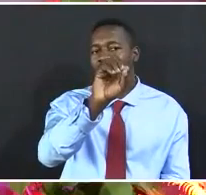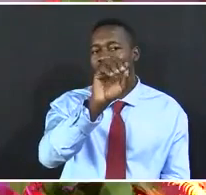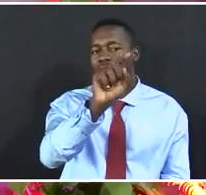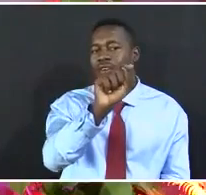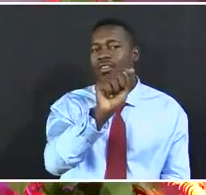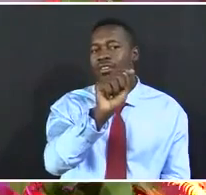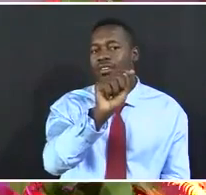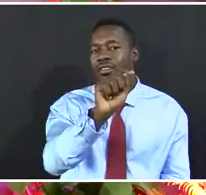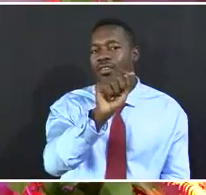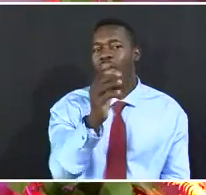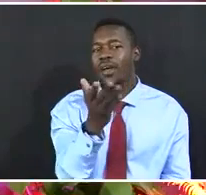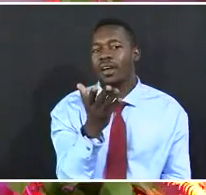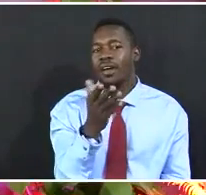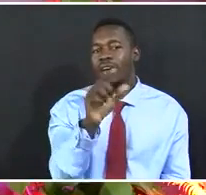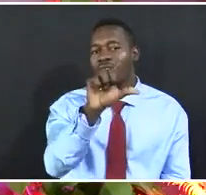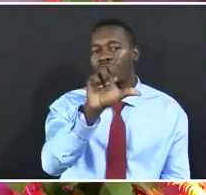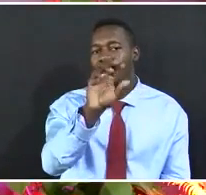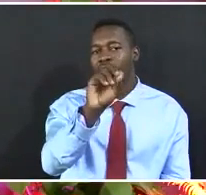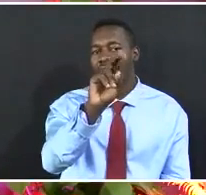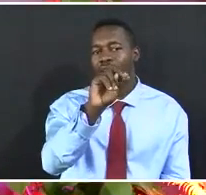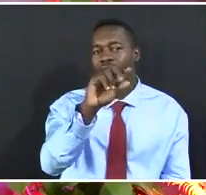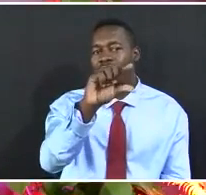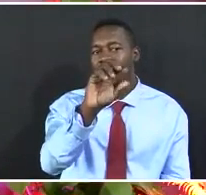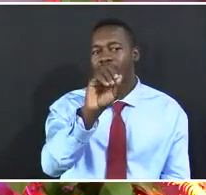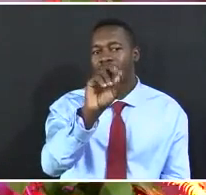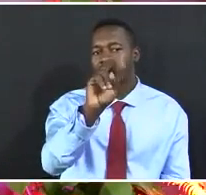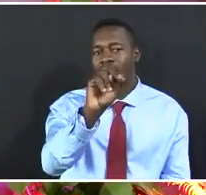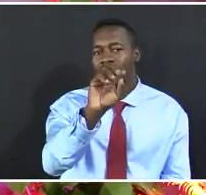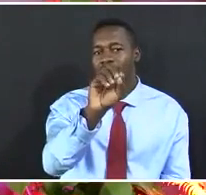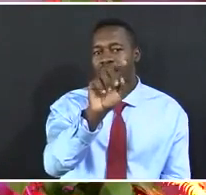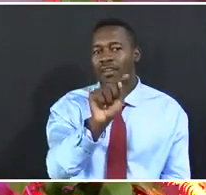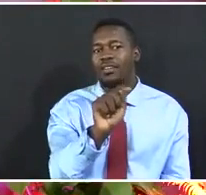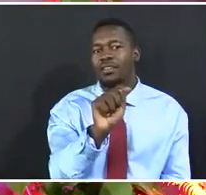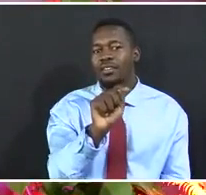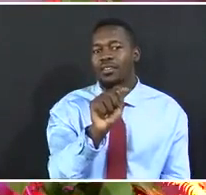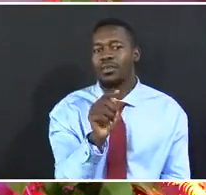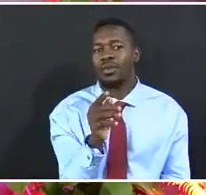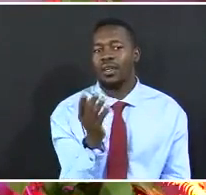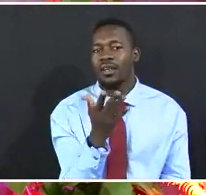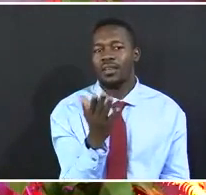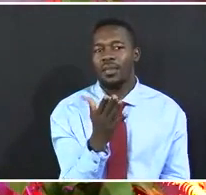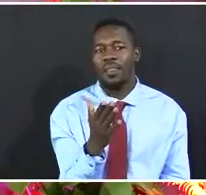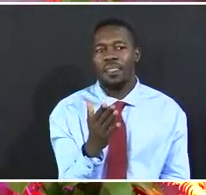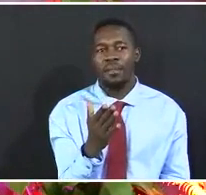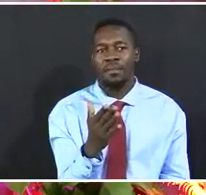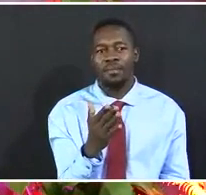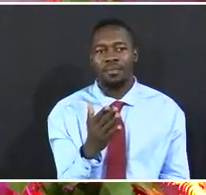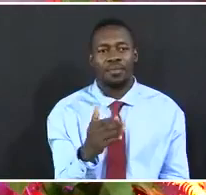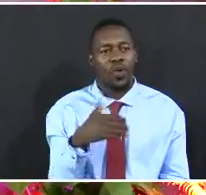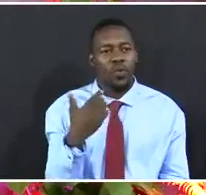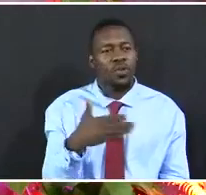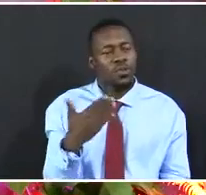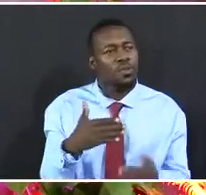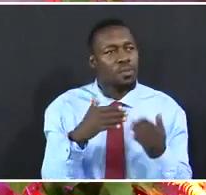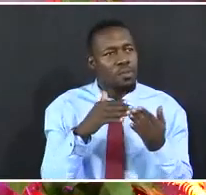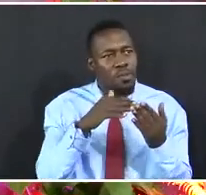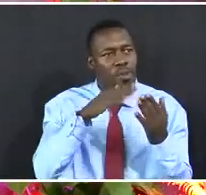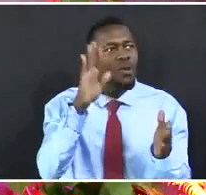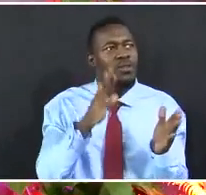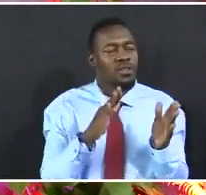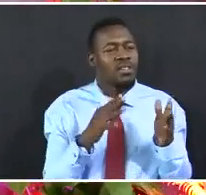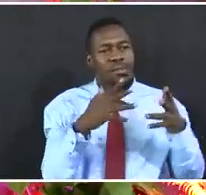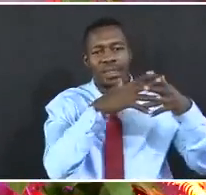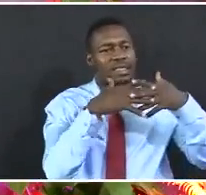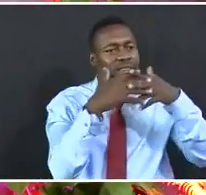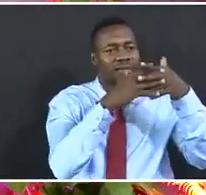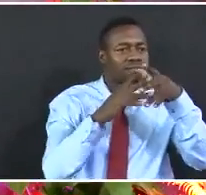and appealing. And people will wish to ascend those mountains to enjoy the scenery, you know, while at the